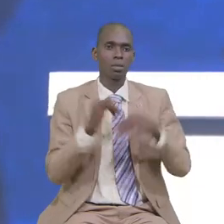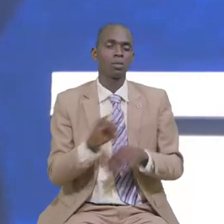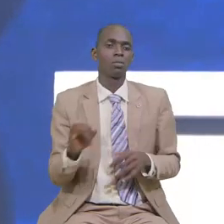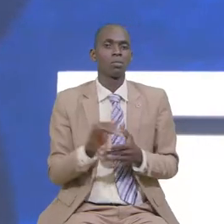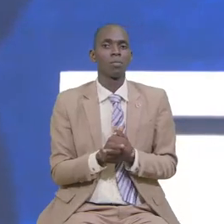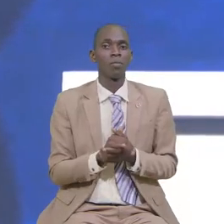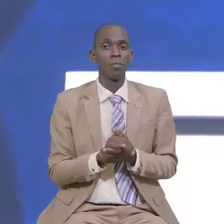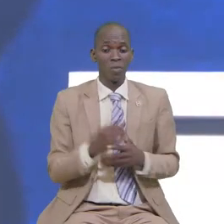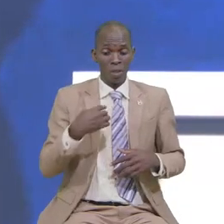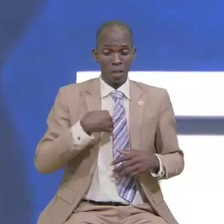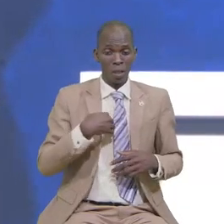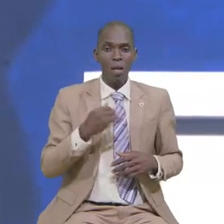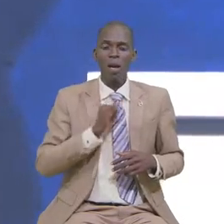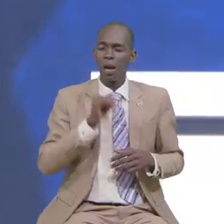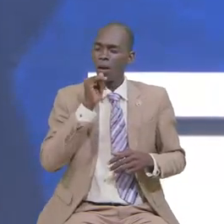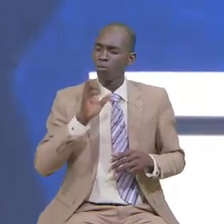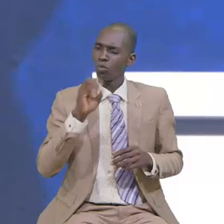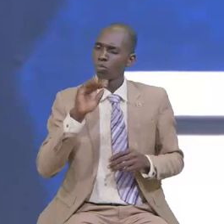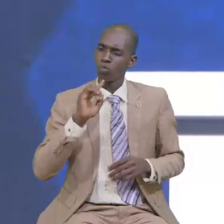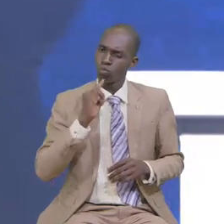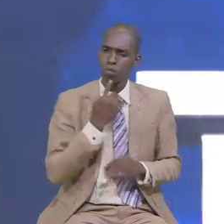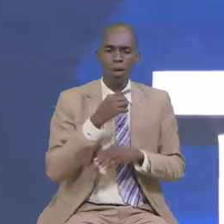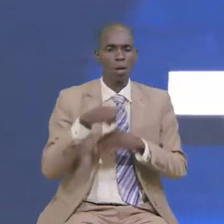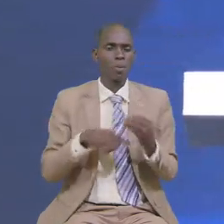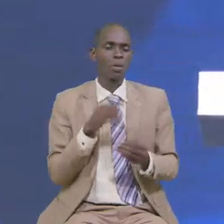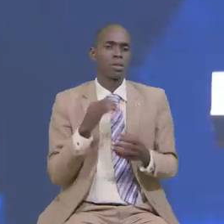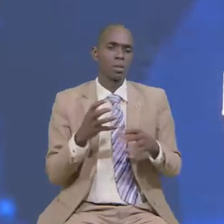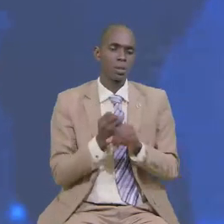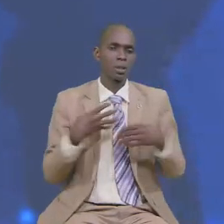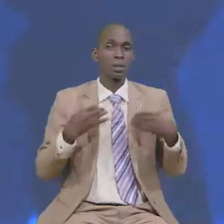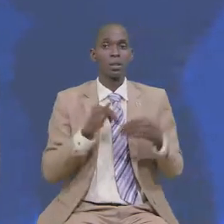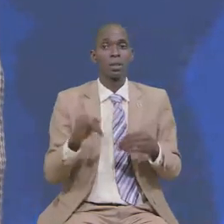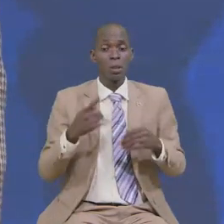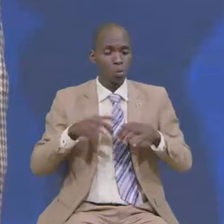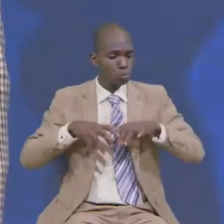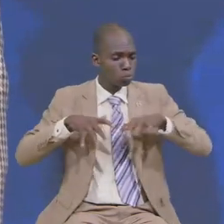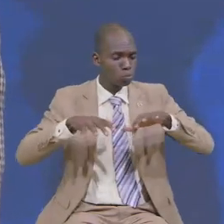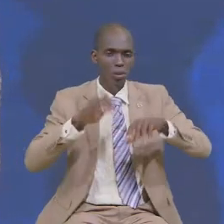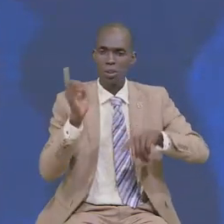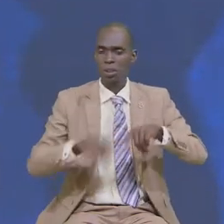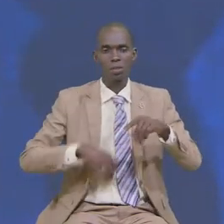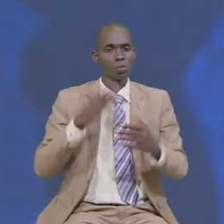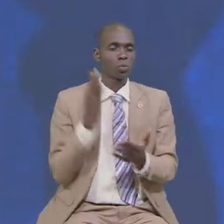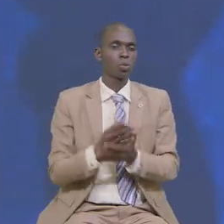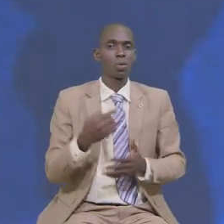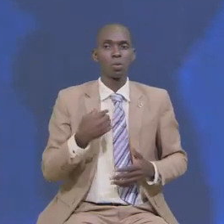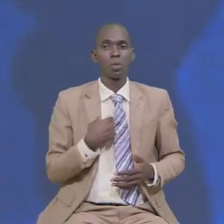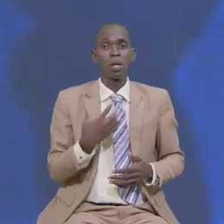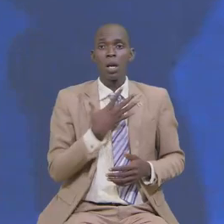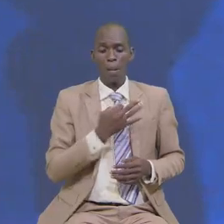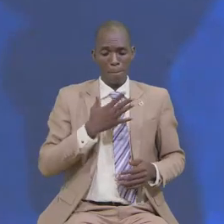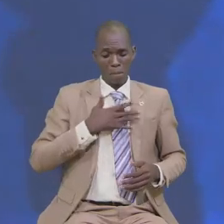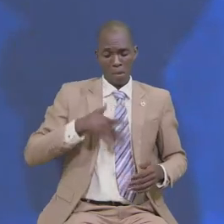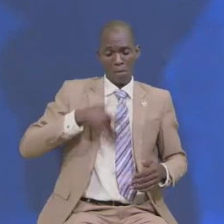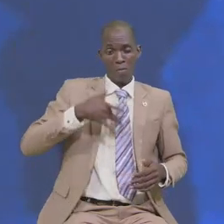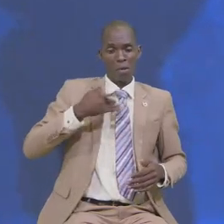I am honest about it. The crowd could not stop me. And my feeling will not stop